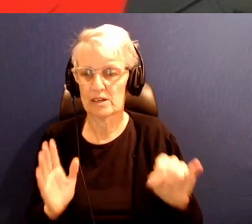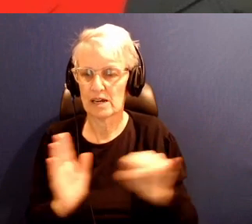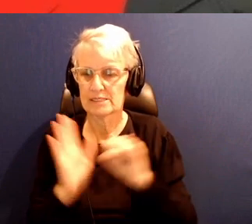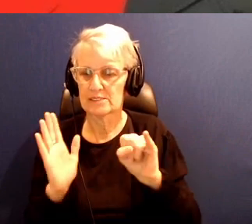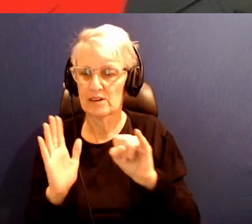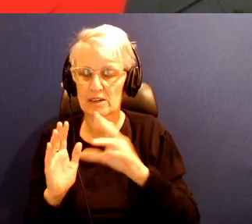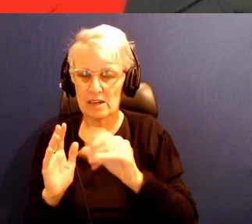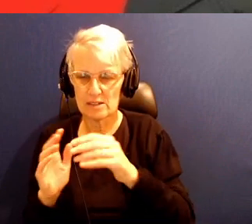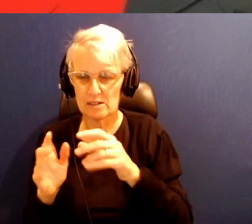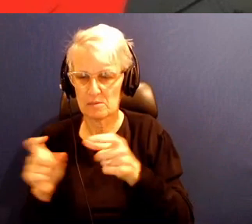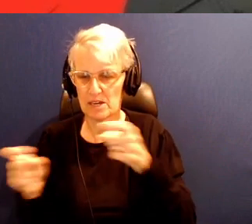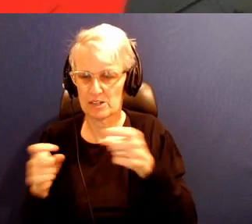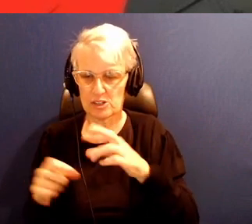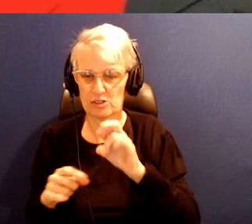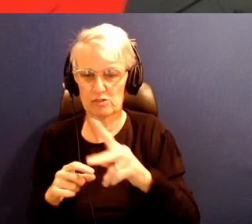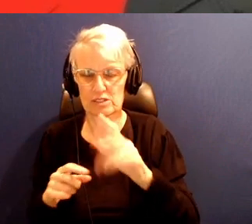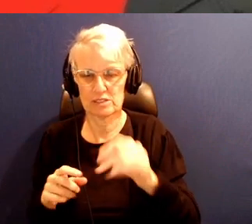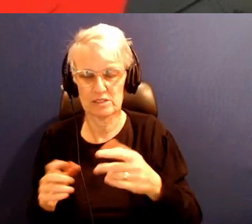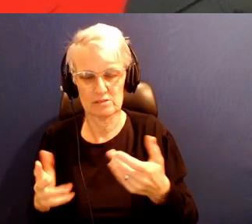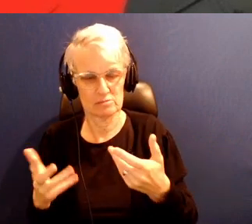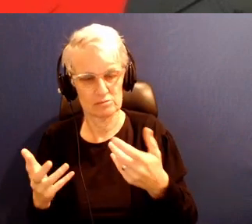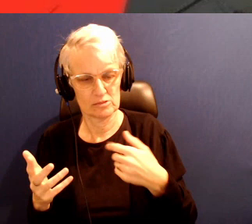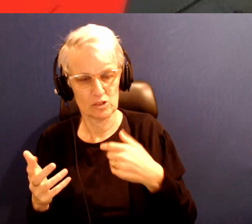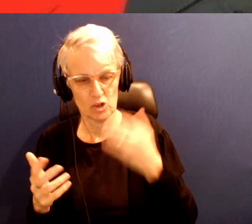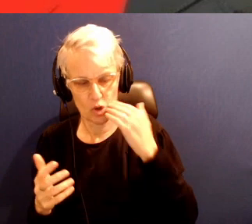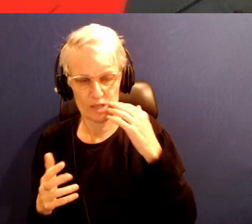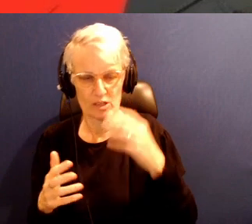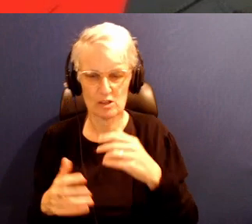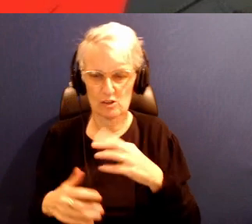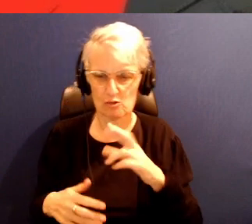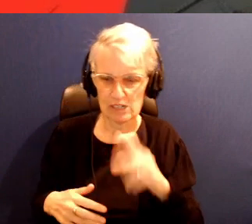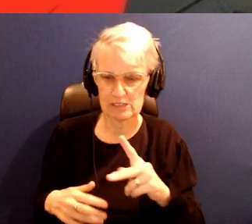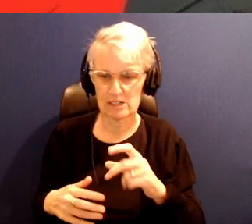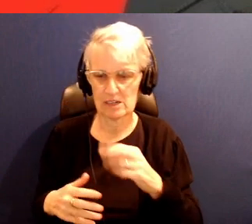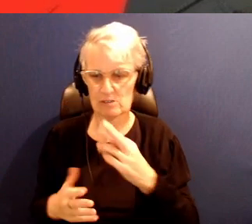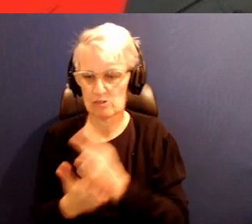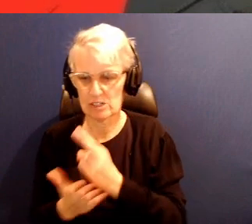Identifying and managing risks while bearing in mind the impact and resource implications.